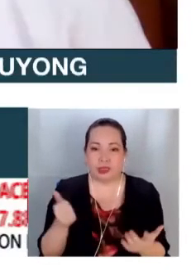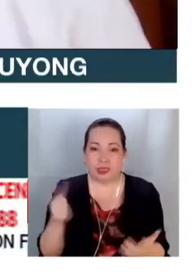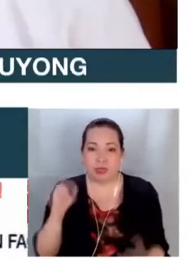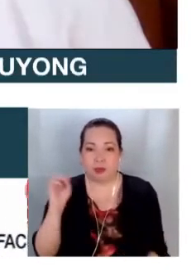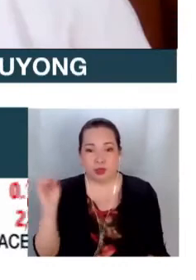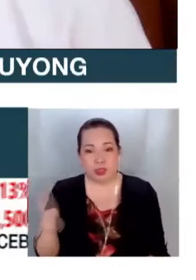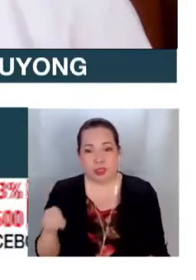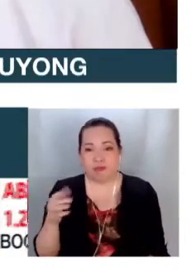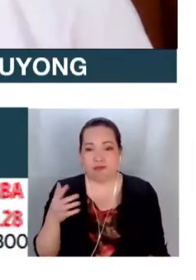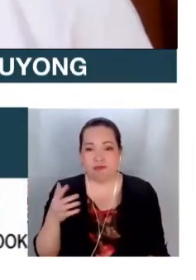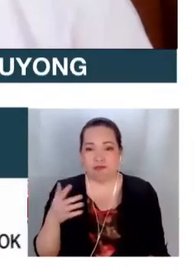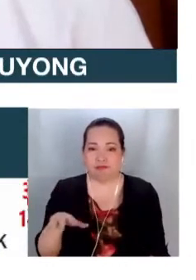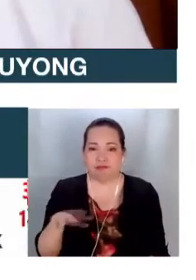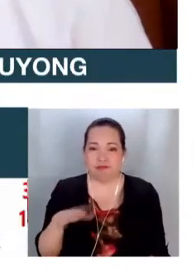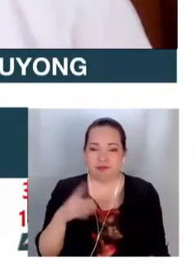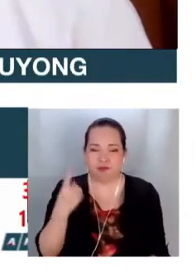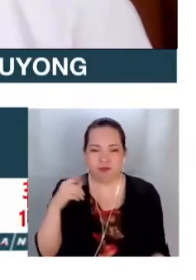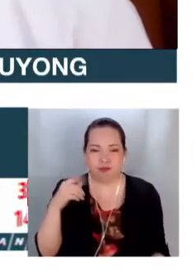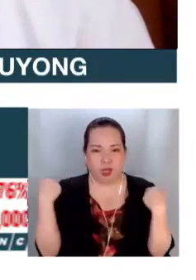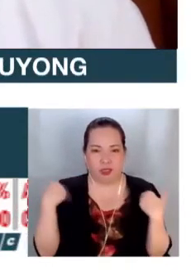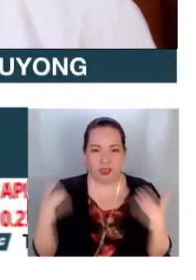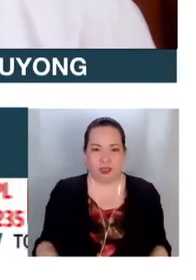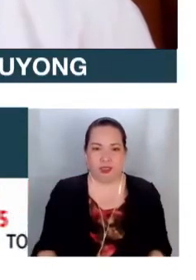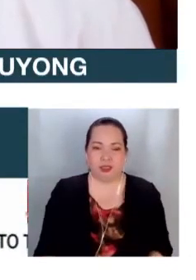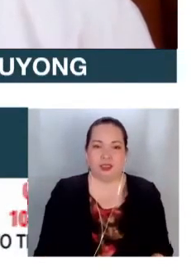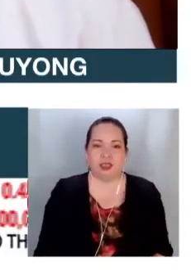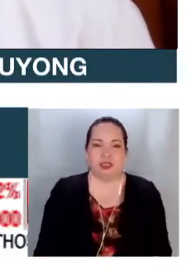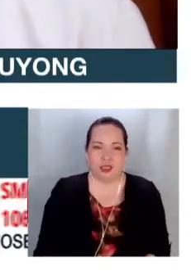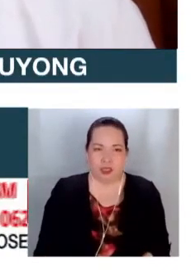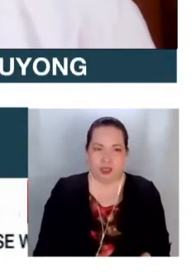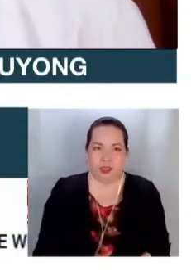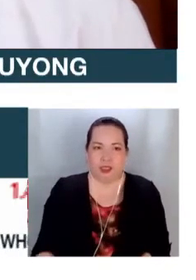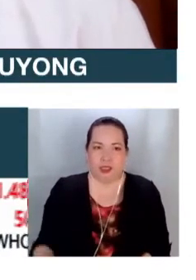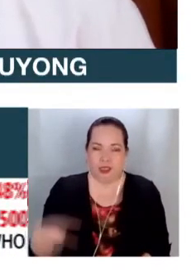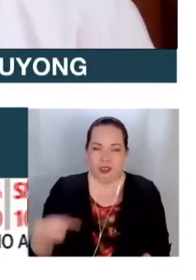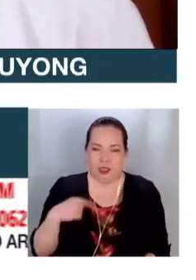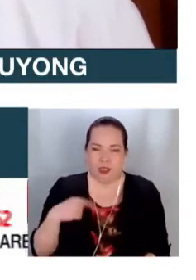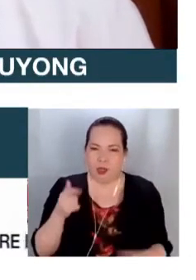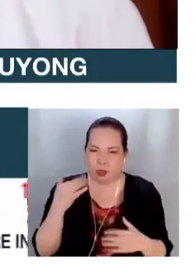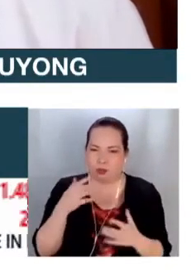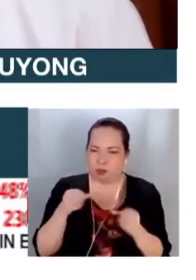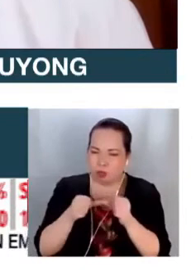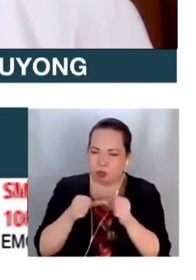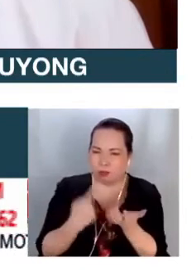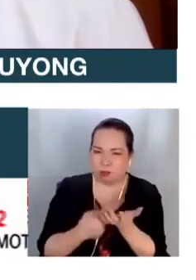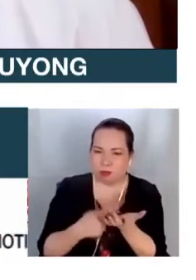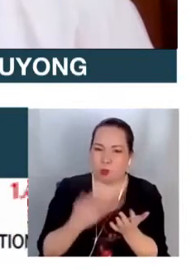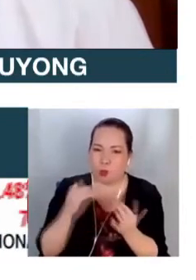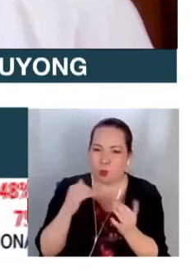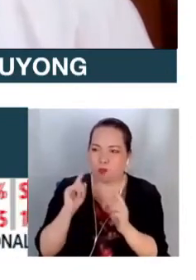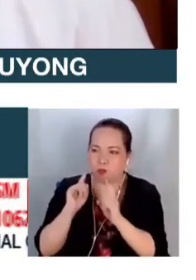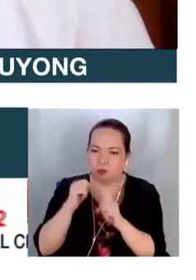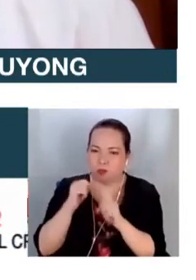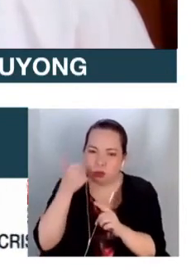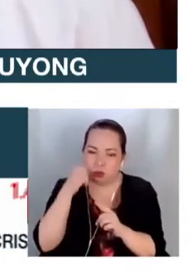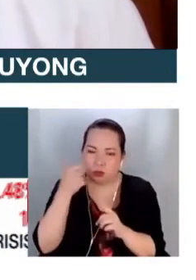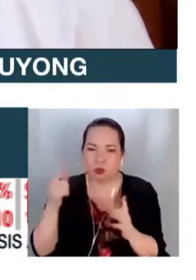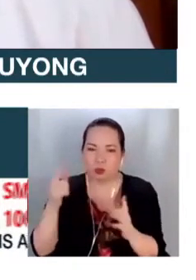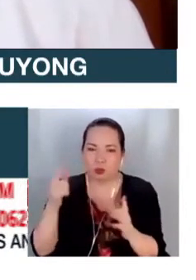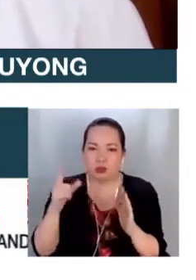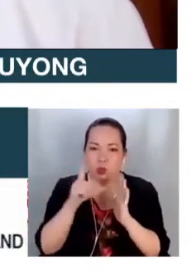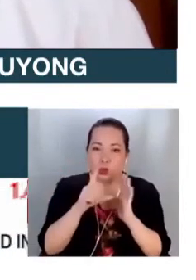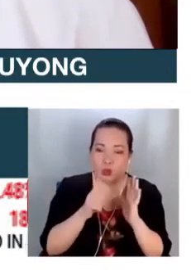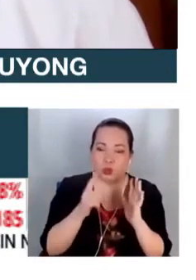to continue. And we're going to be speaking to lawmakers as the days go by about their plans as well when we talk about the